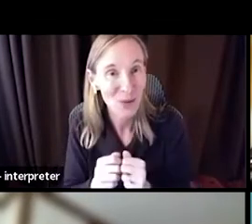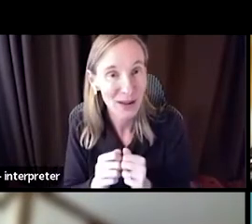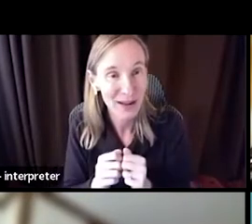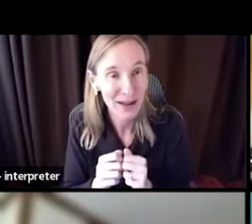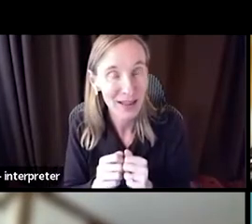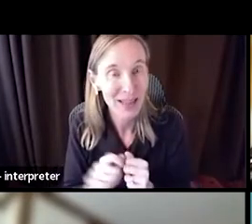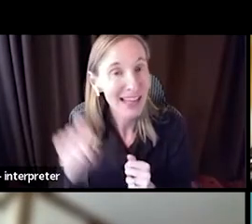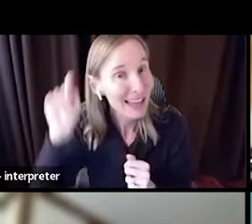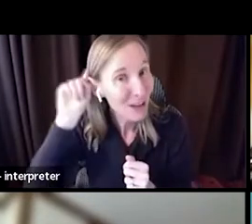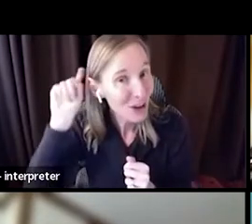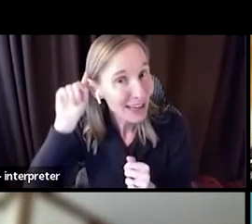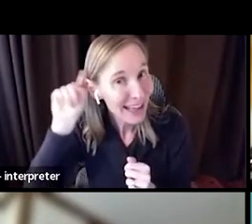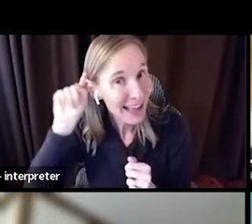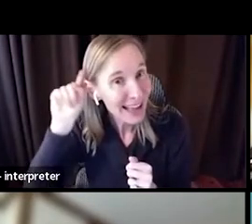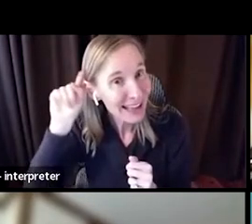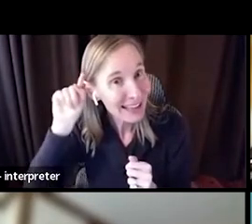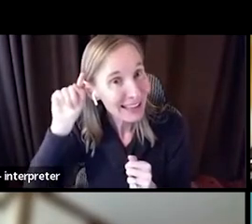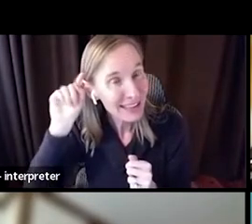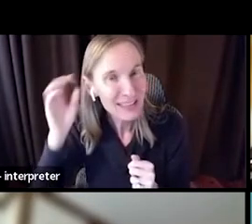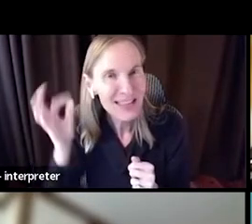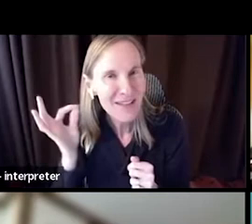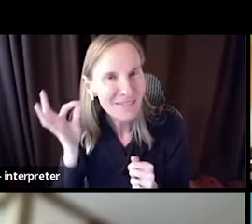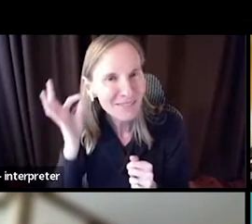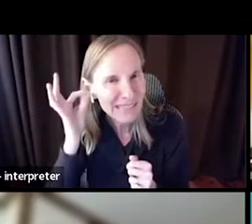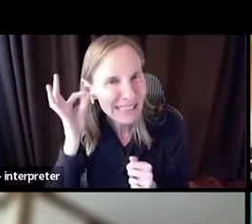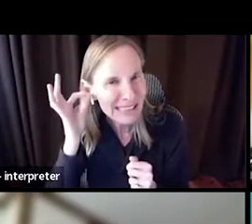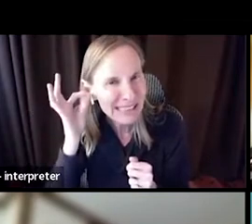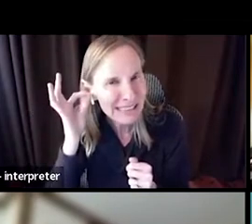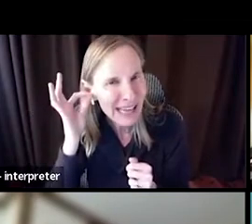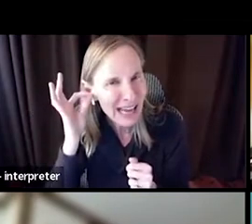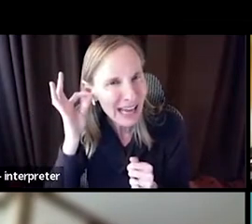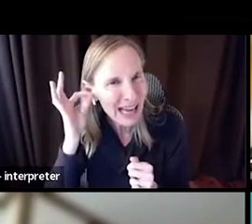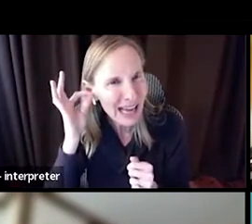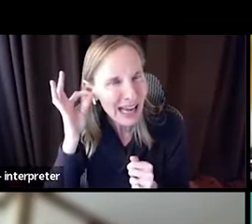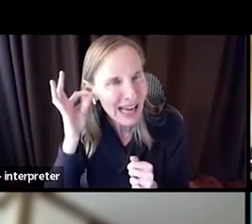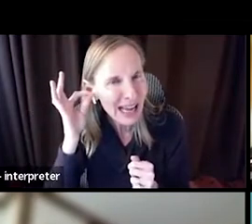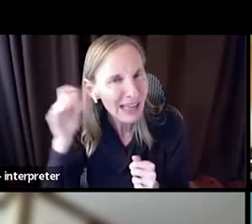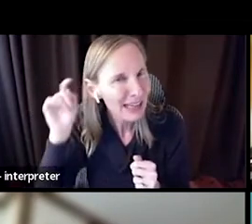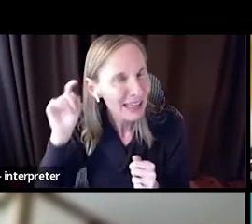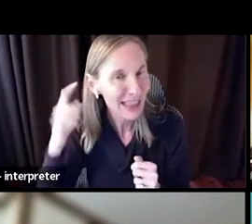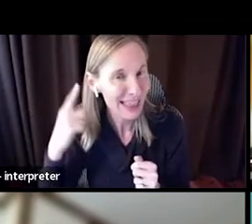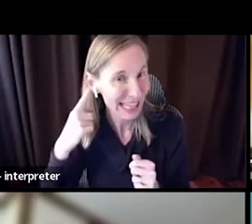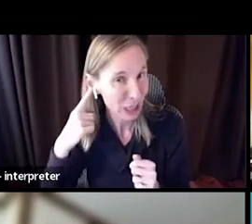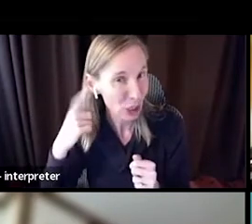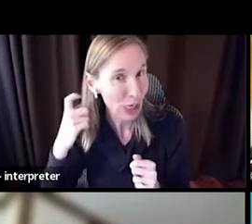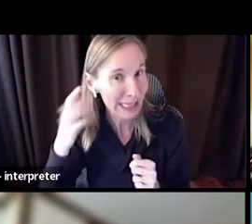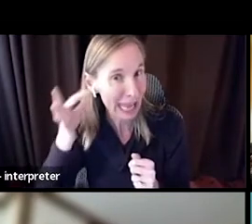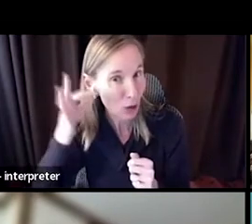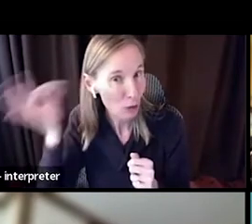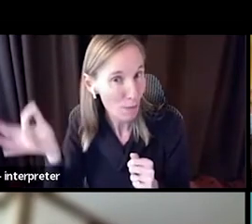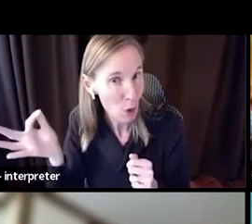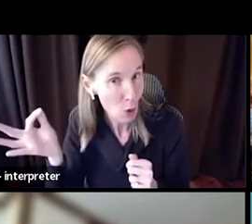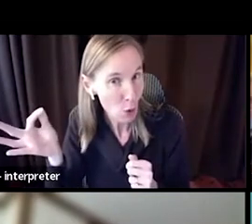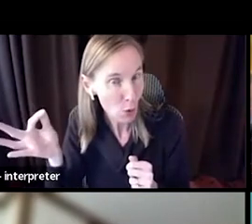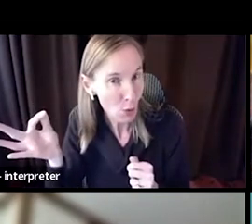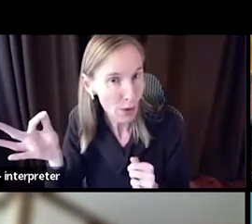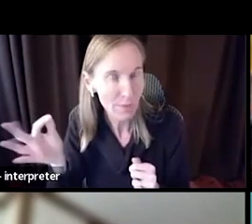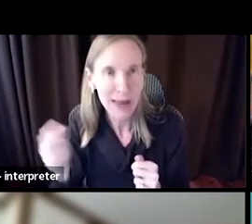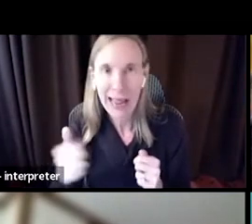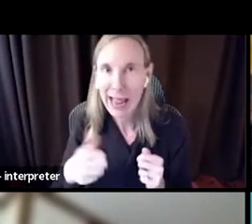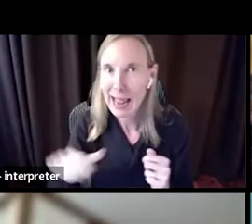hearing aids that fit inside the ear and that you can remove. Is there any surgical